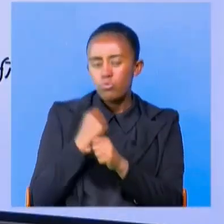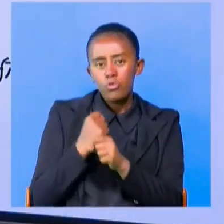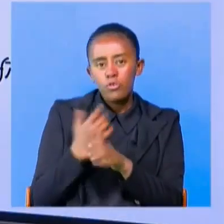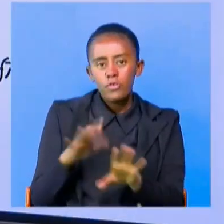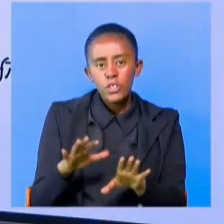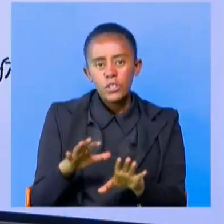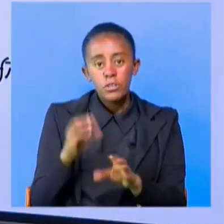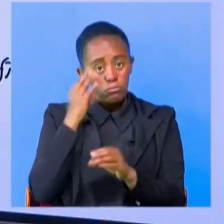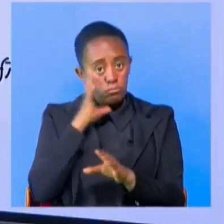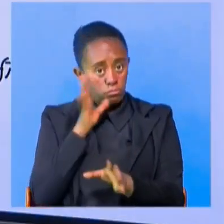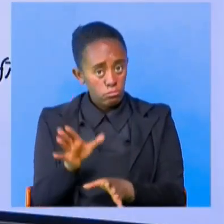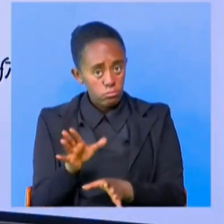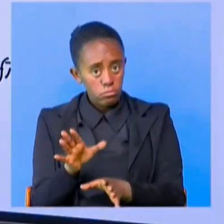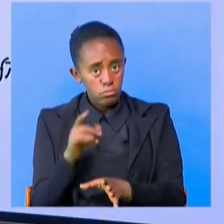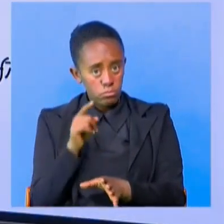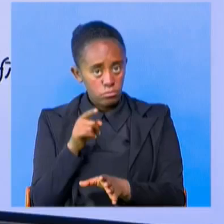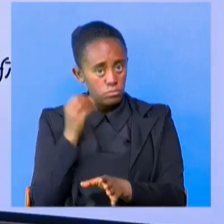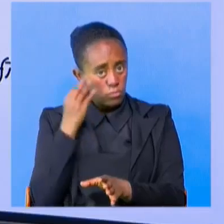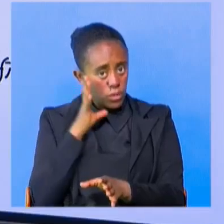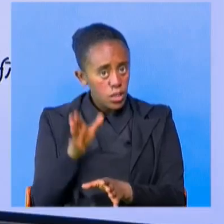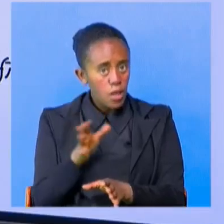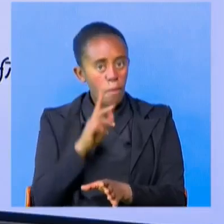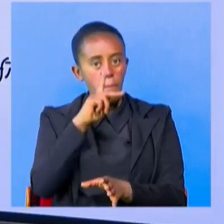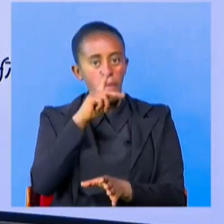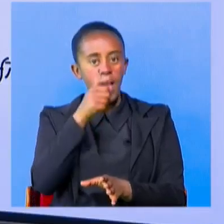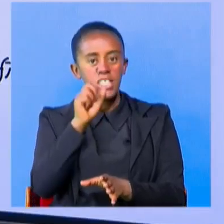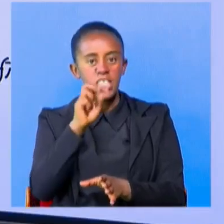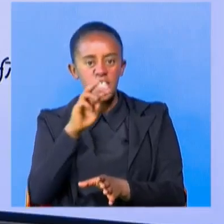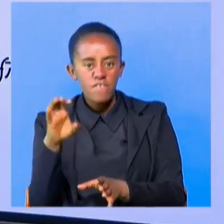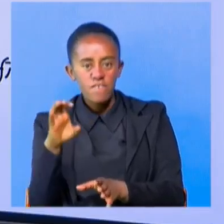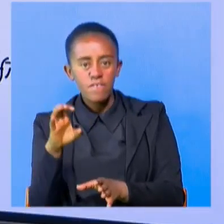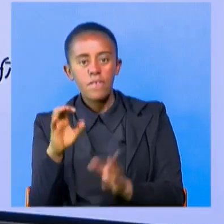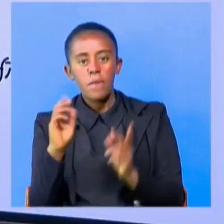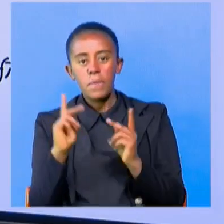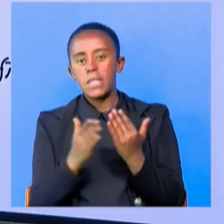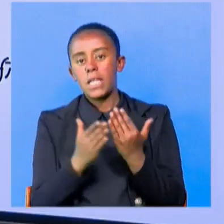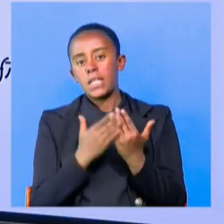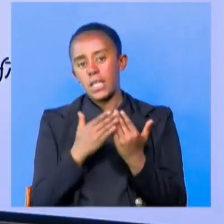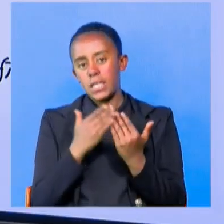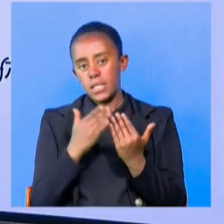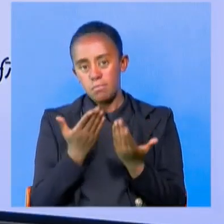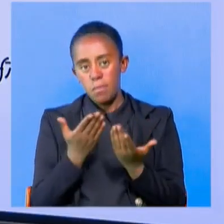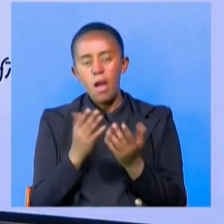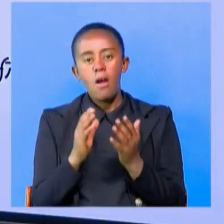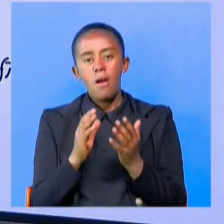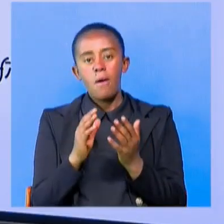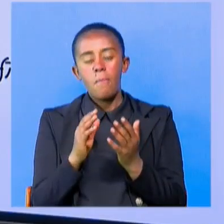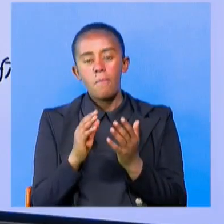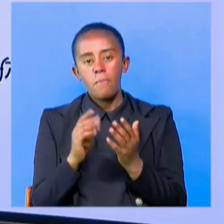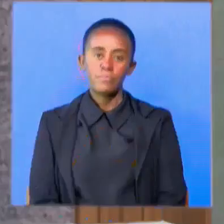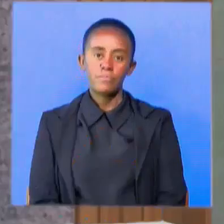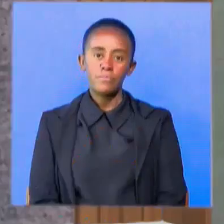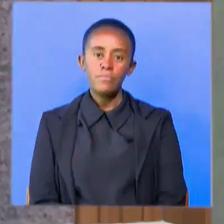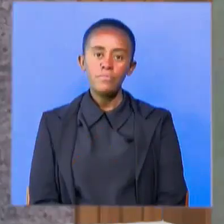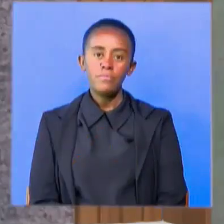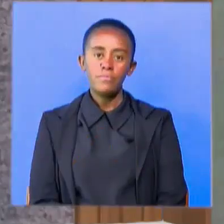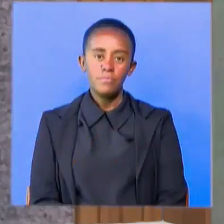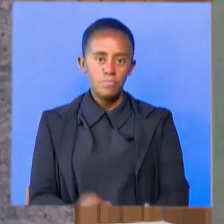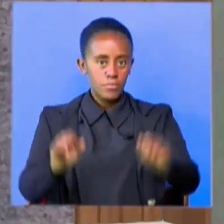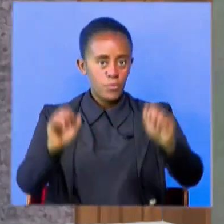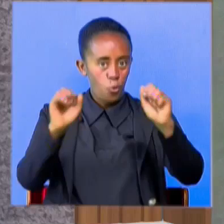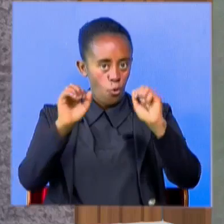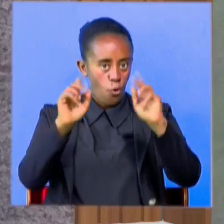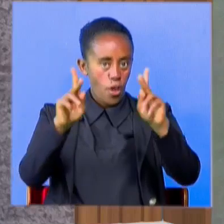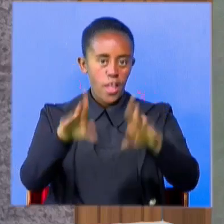don't forget that you use passive present tenses. Now, let me give you some questions. Okay,